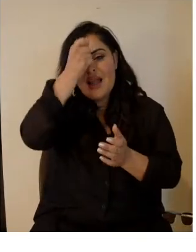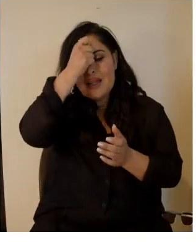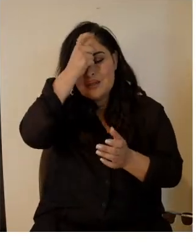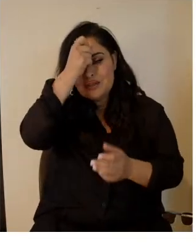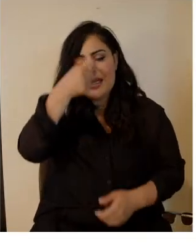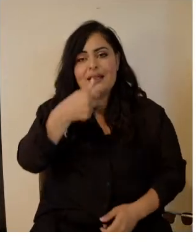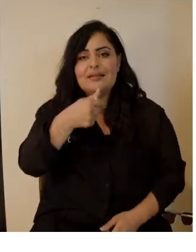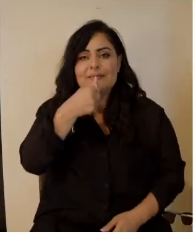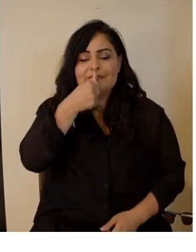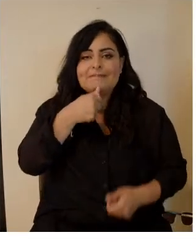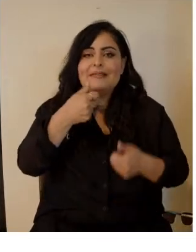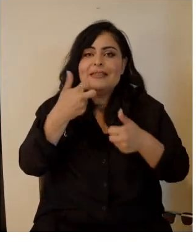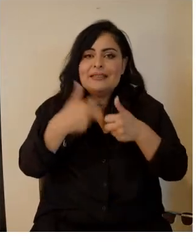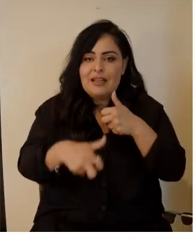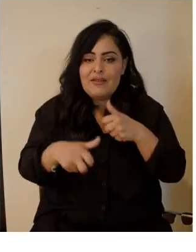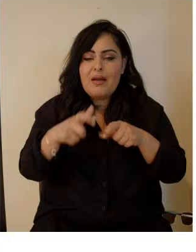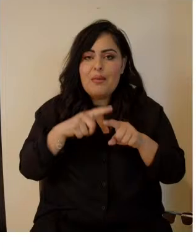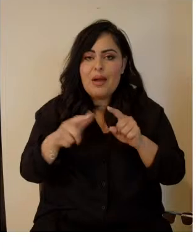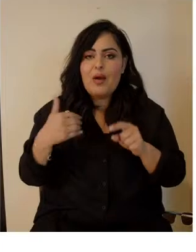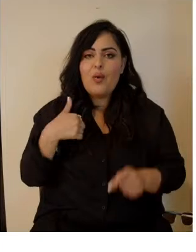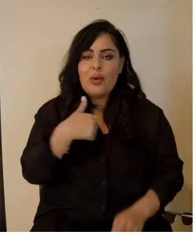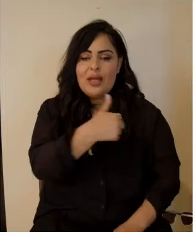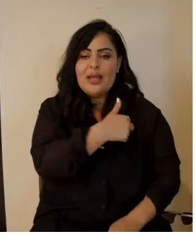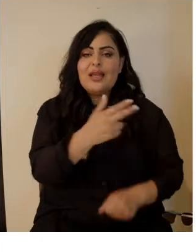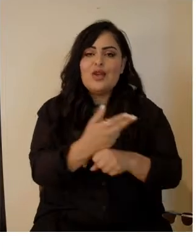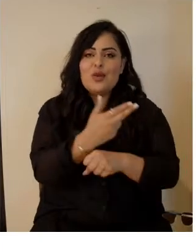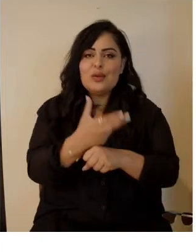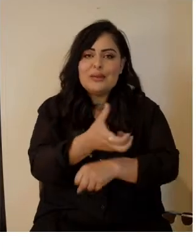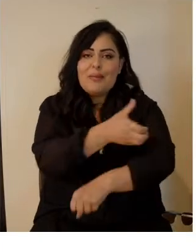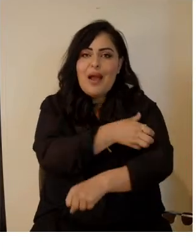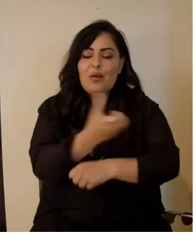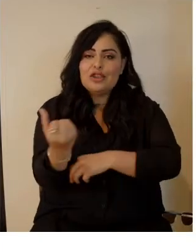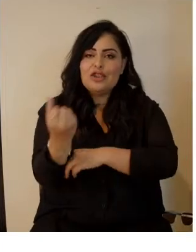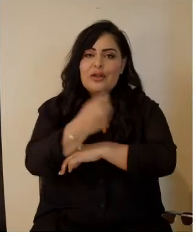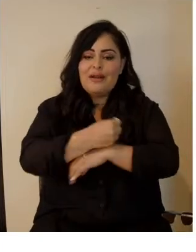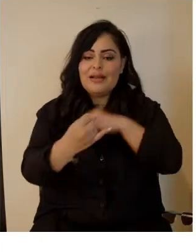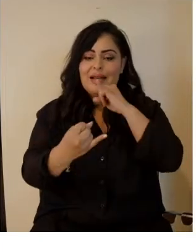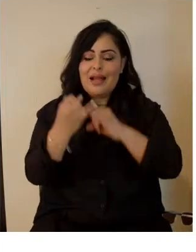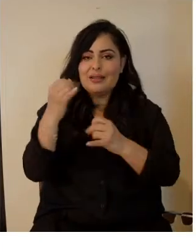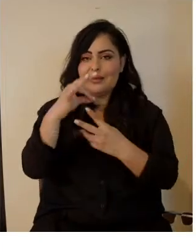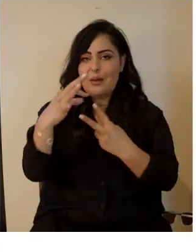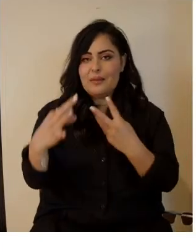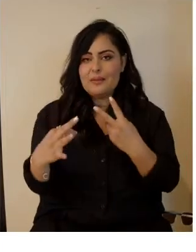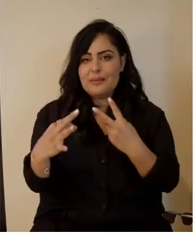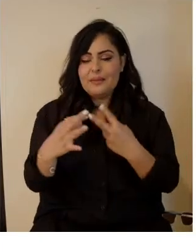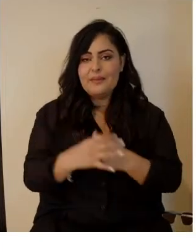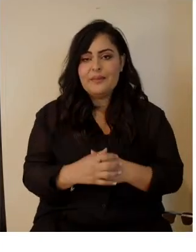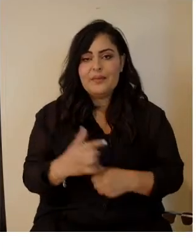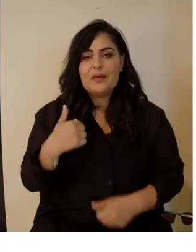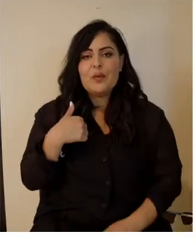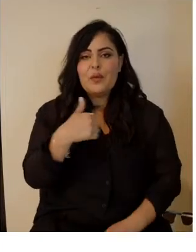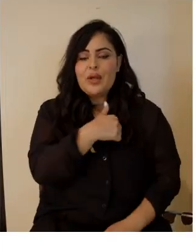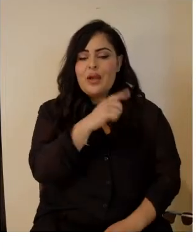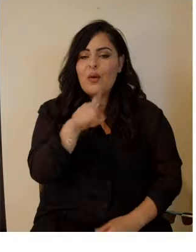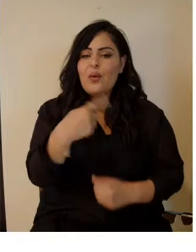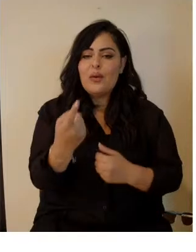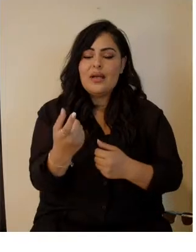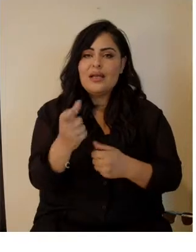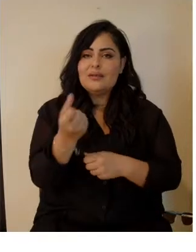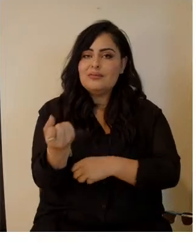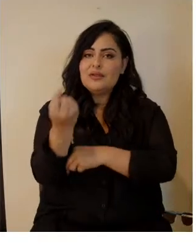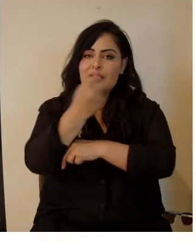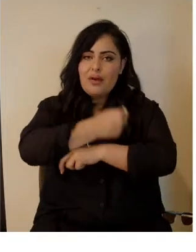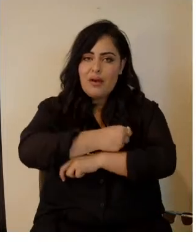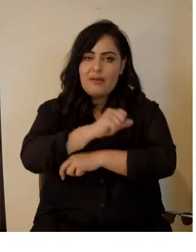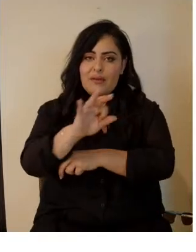underscore at SCE, we use public safety power shutoffs as a tool of last resort. We only turn off power when it's necessitated to